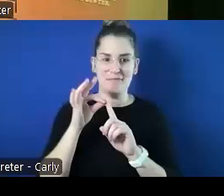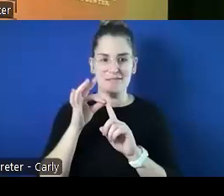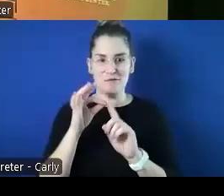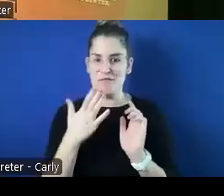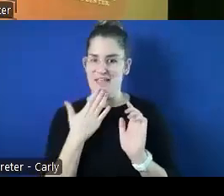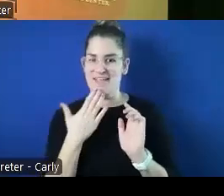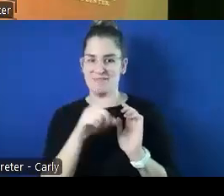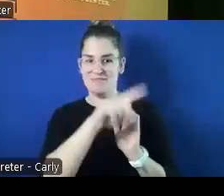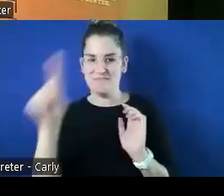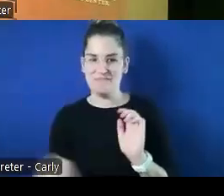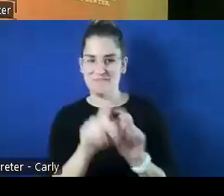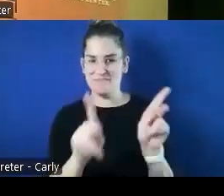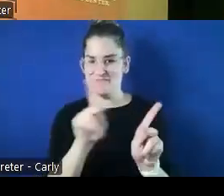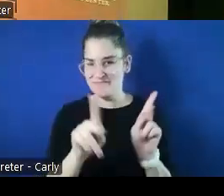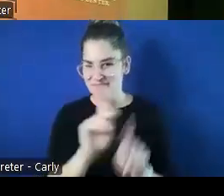project.